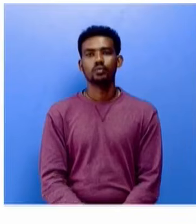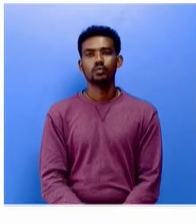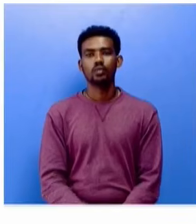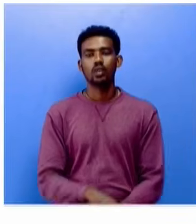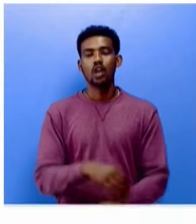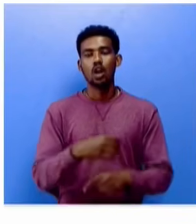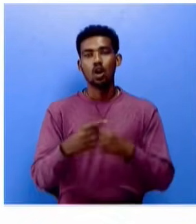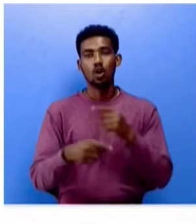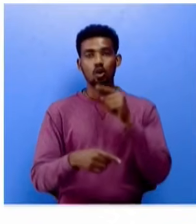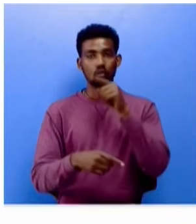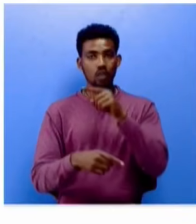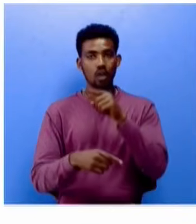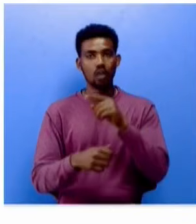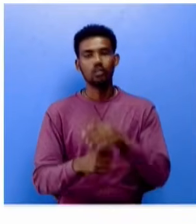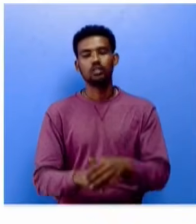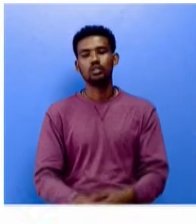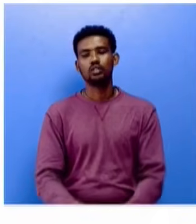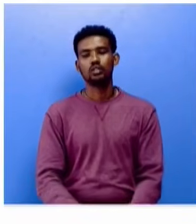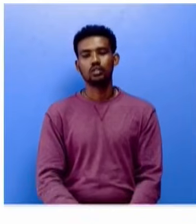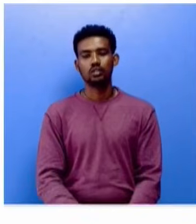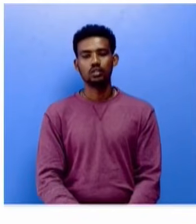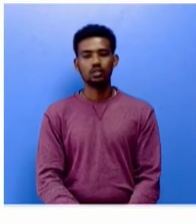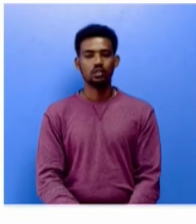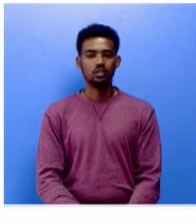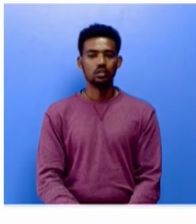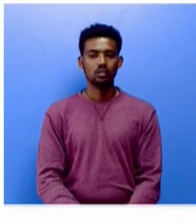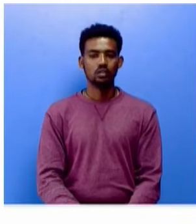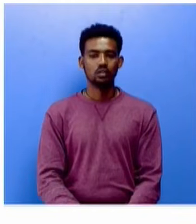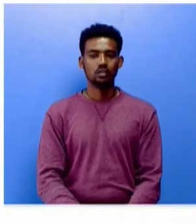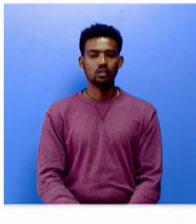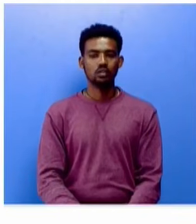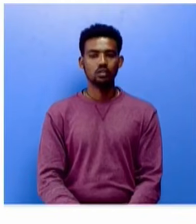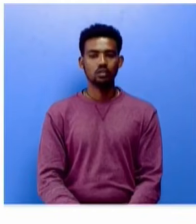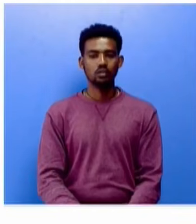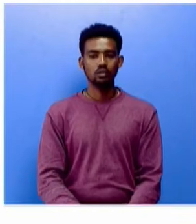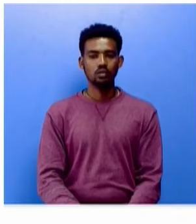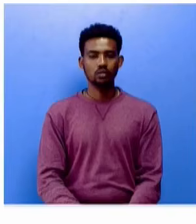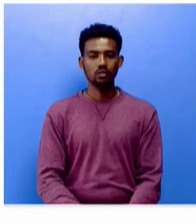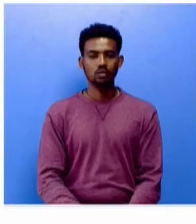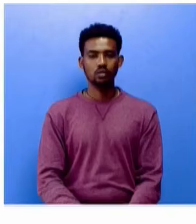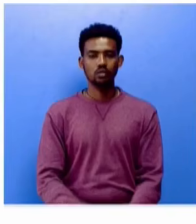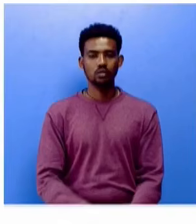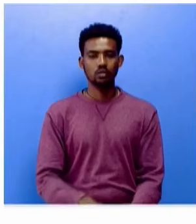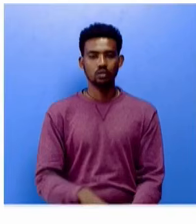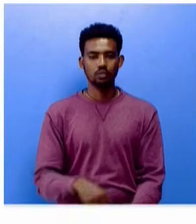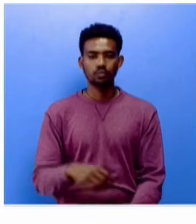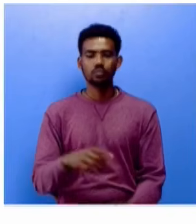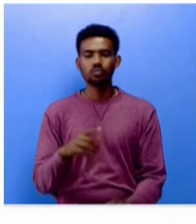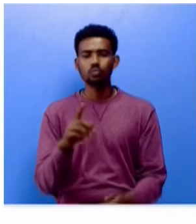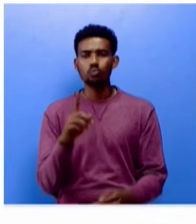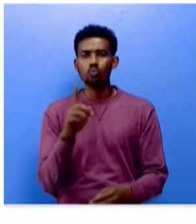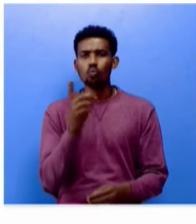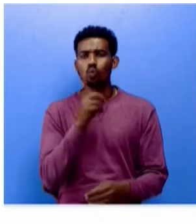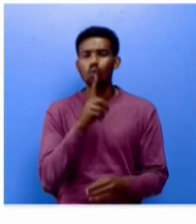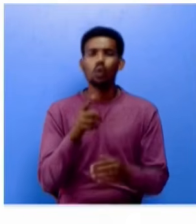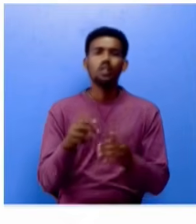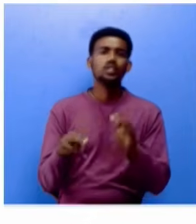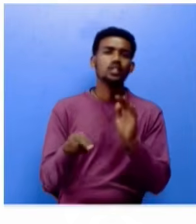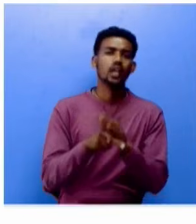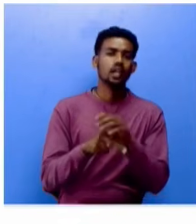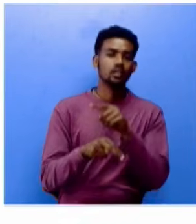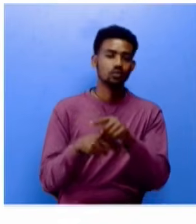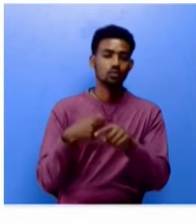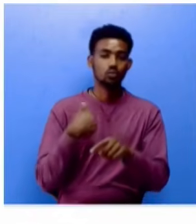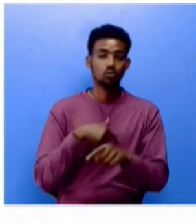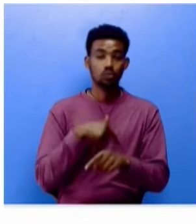go there? Should go there? Should you go there? What if it is negative? You can